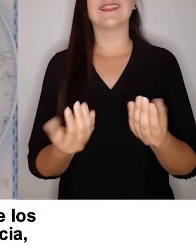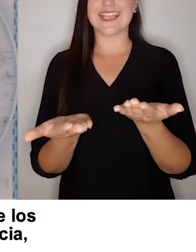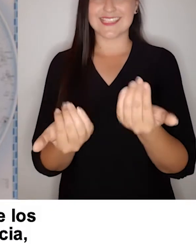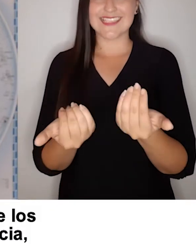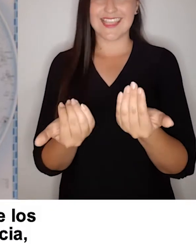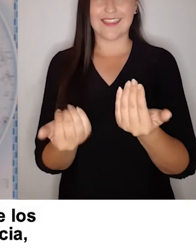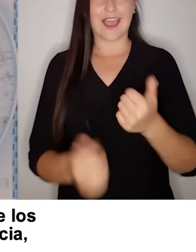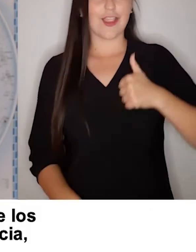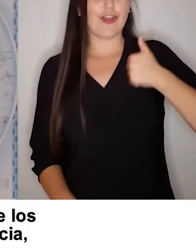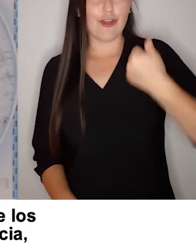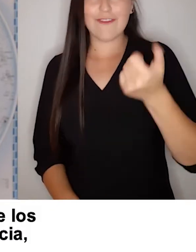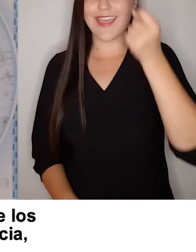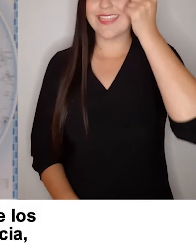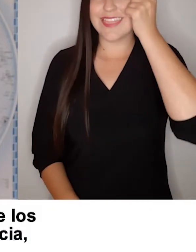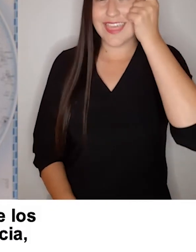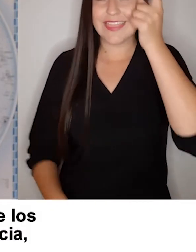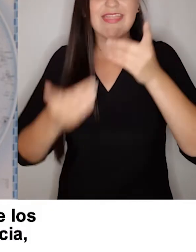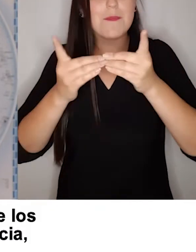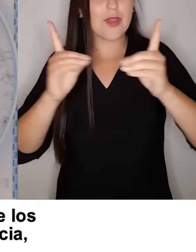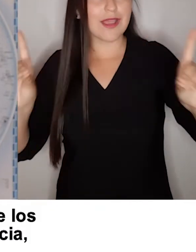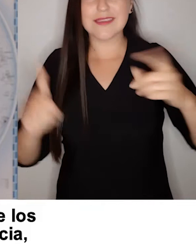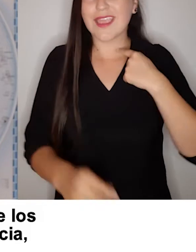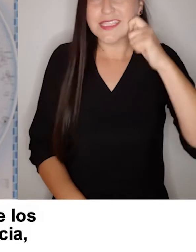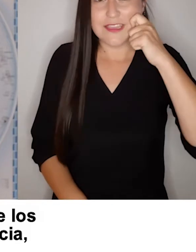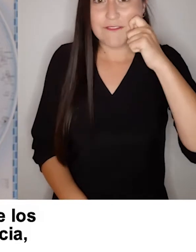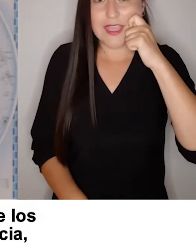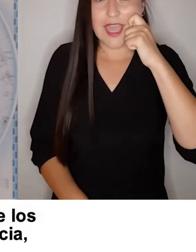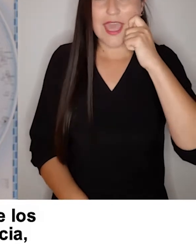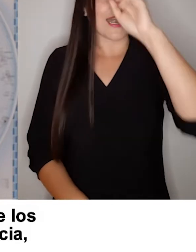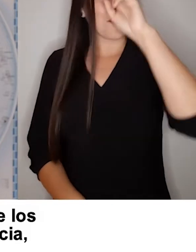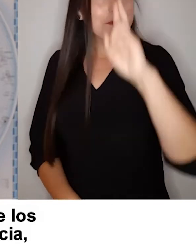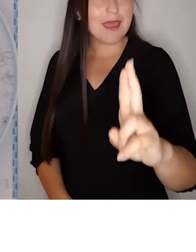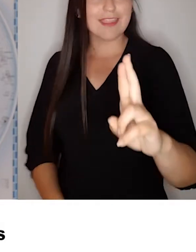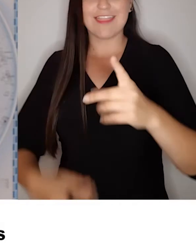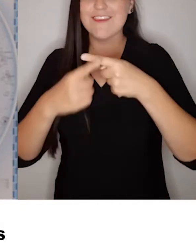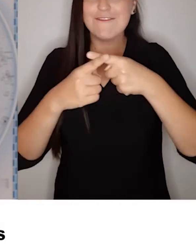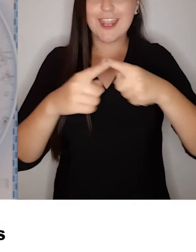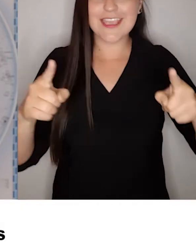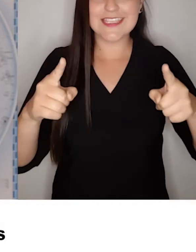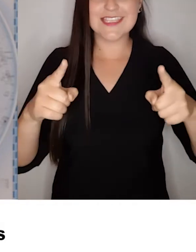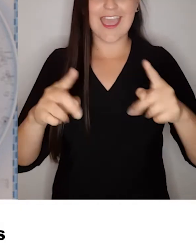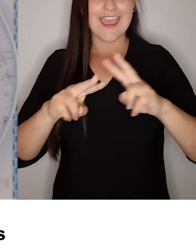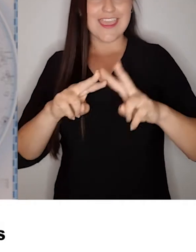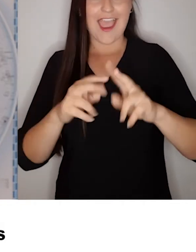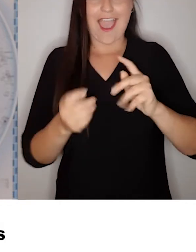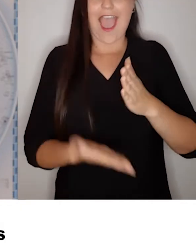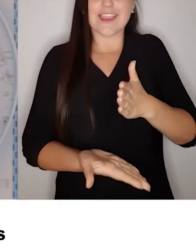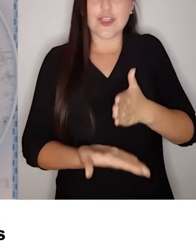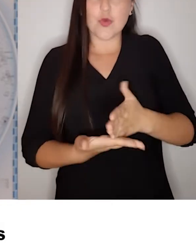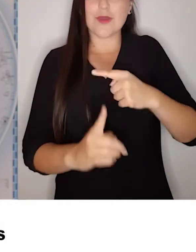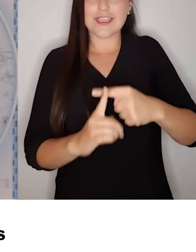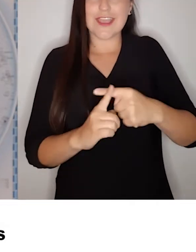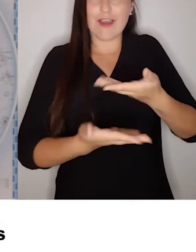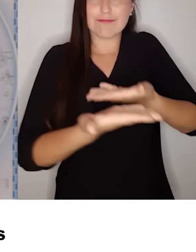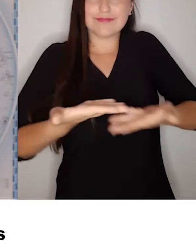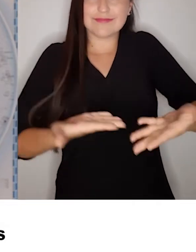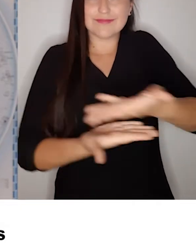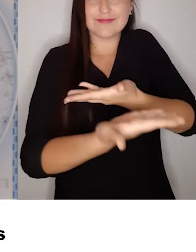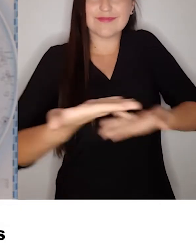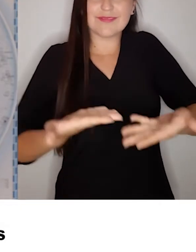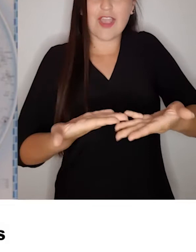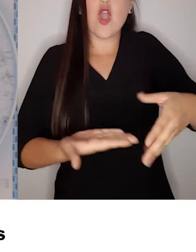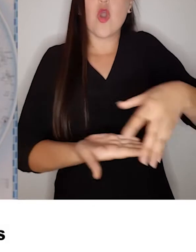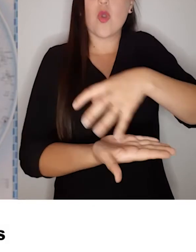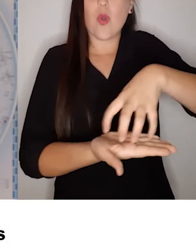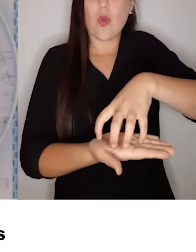This creates a need for young people to understand democracy, to respect differences, and to